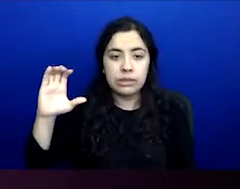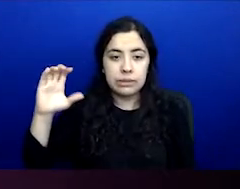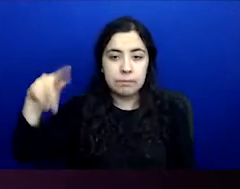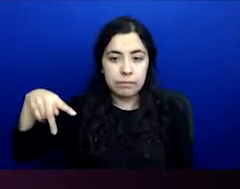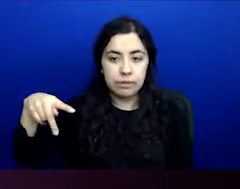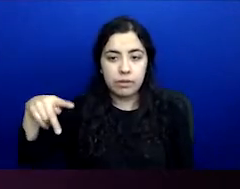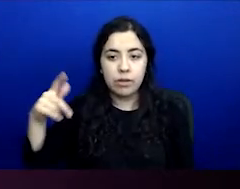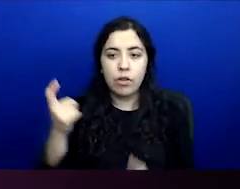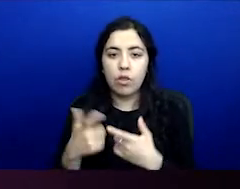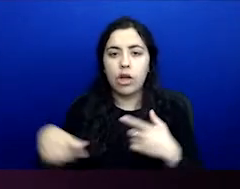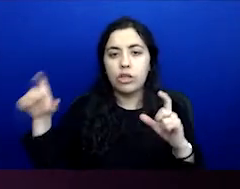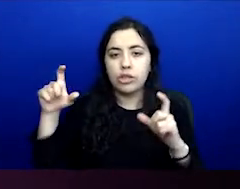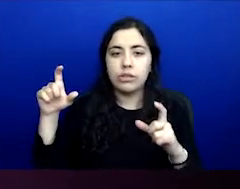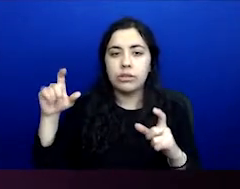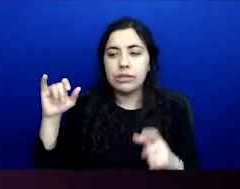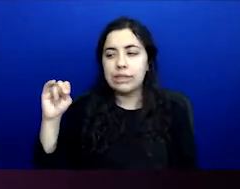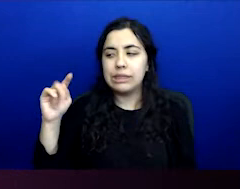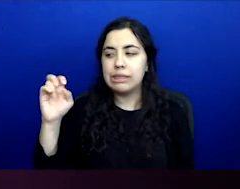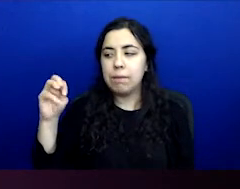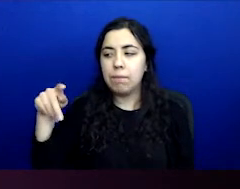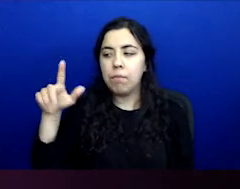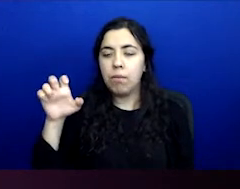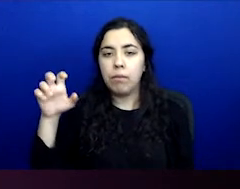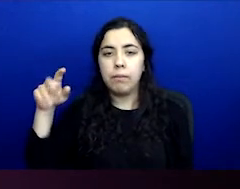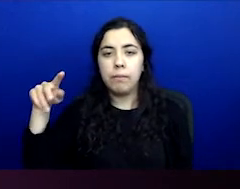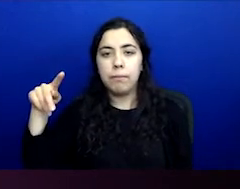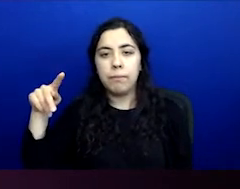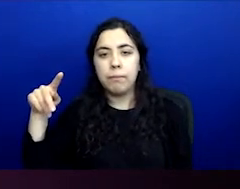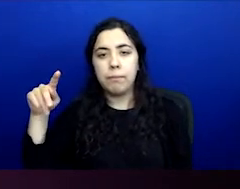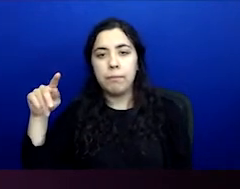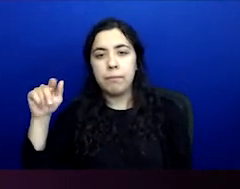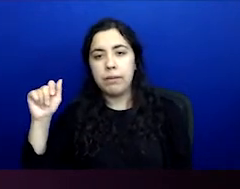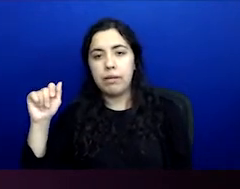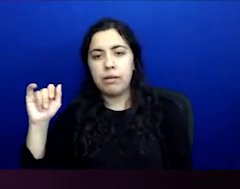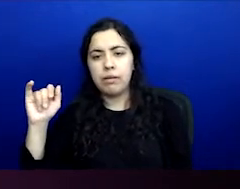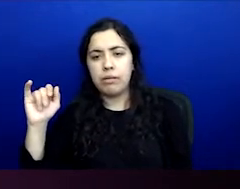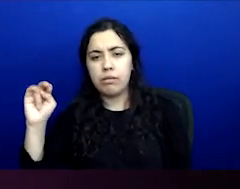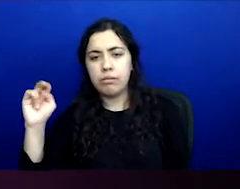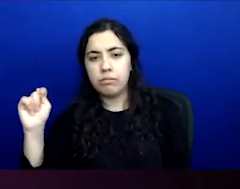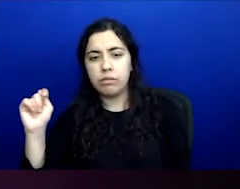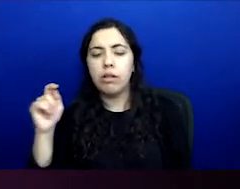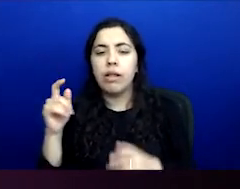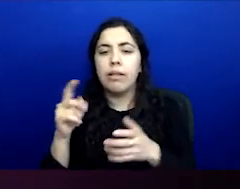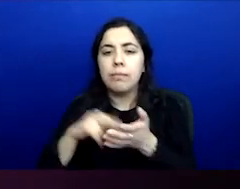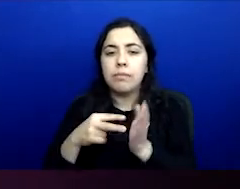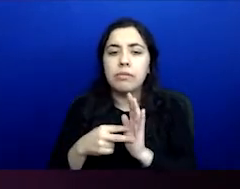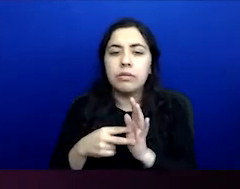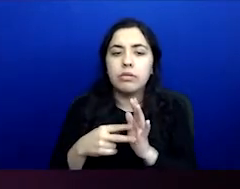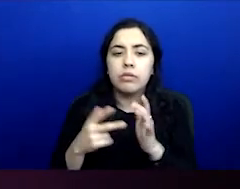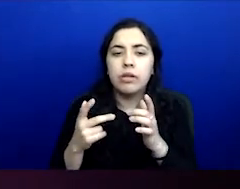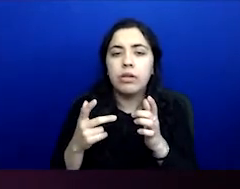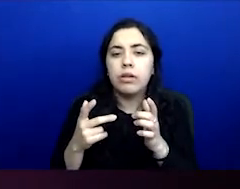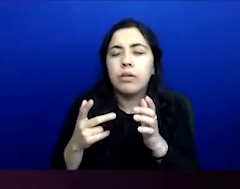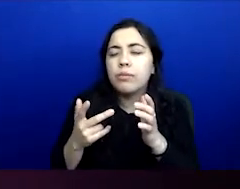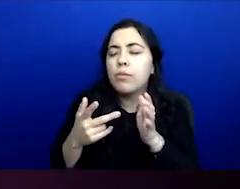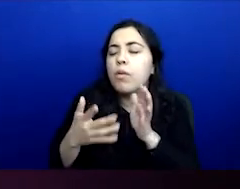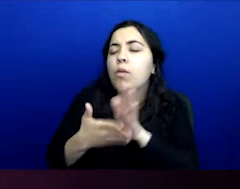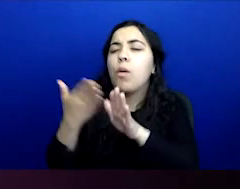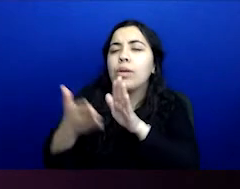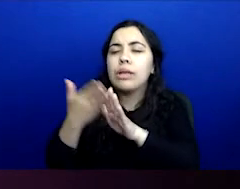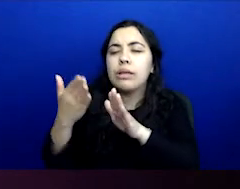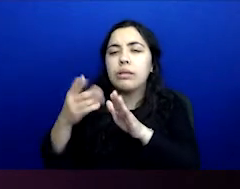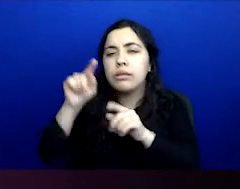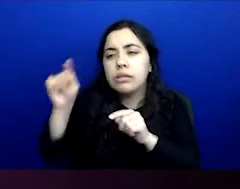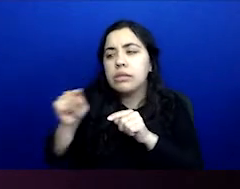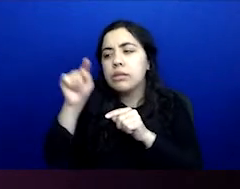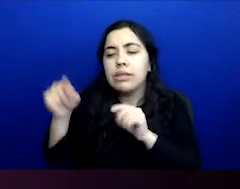paint, which is essentially the loading speed of your page. So in this example, the hero image, or the main image of a